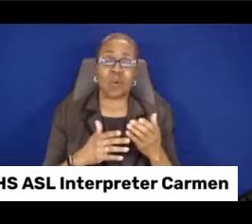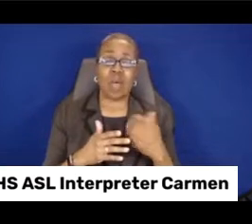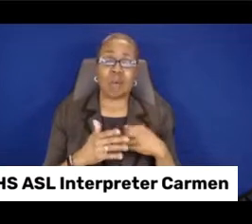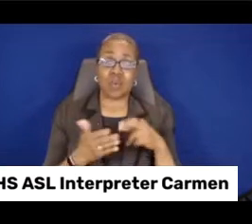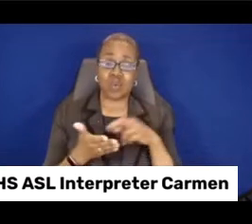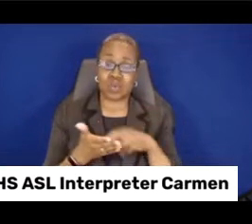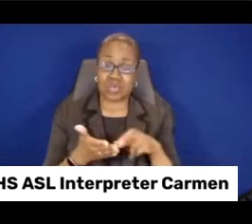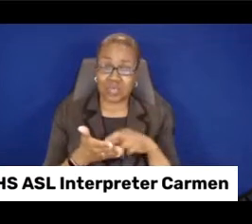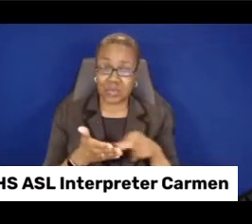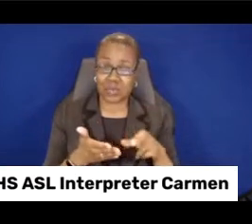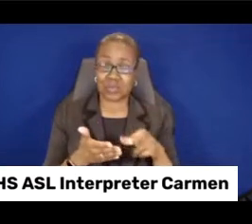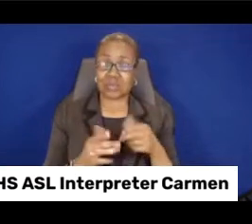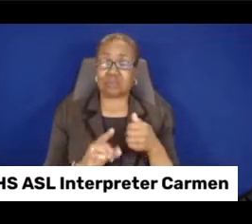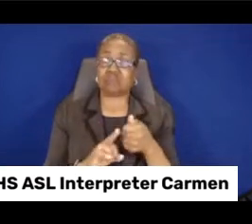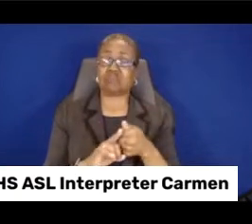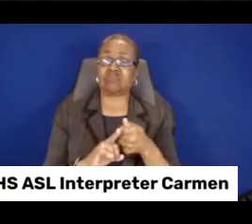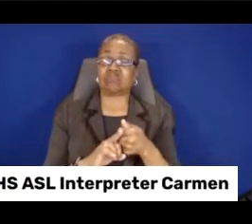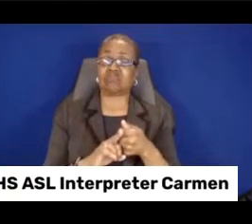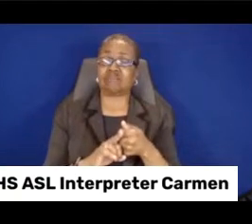research has